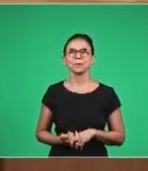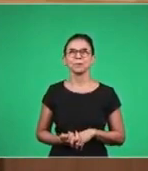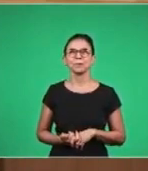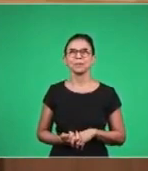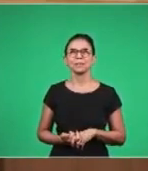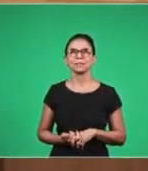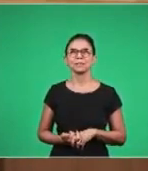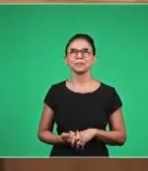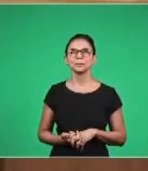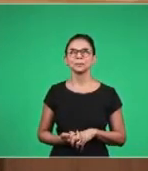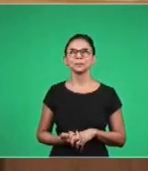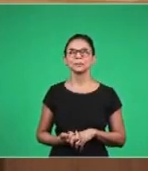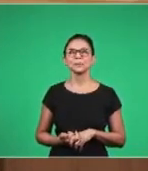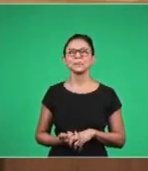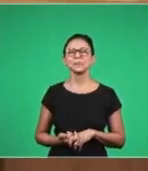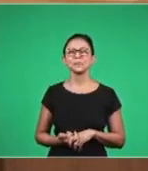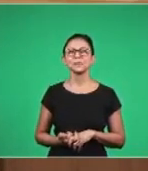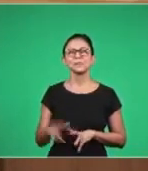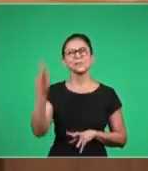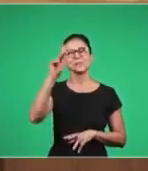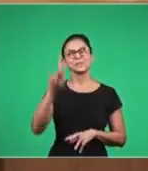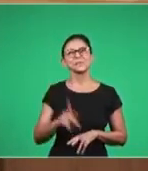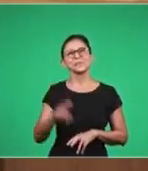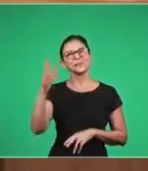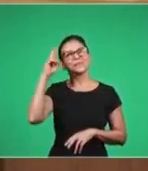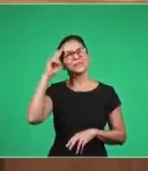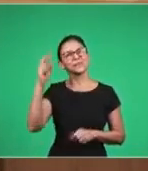I greet the brethren with the peace of the Lord.